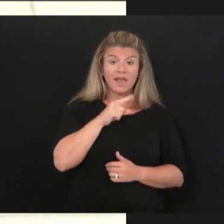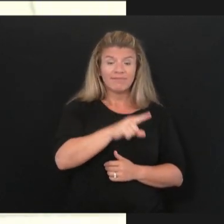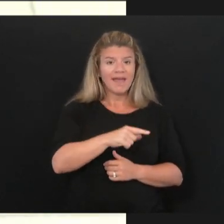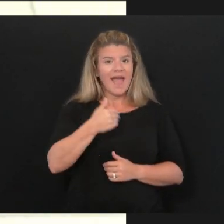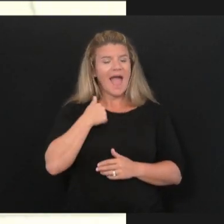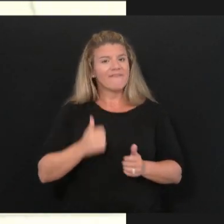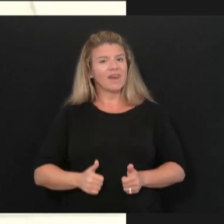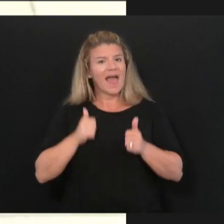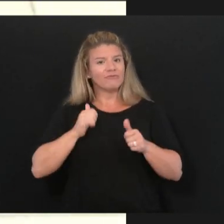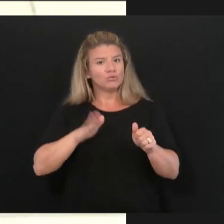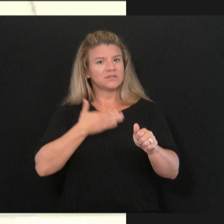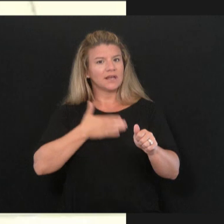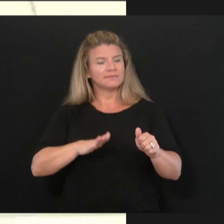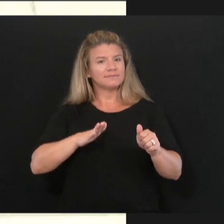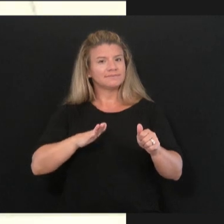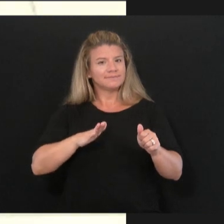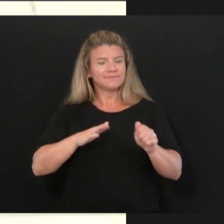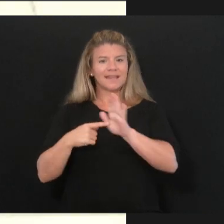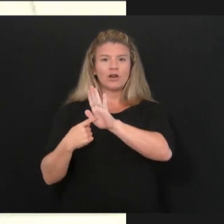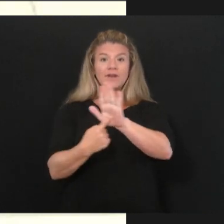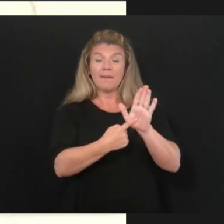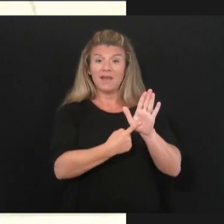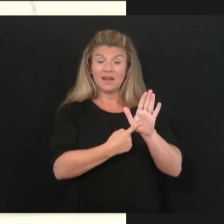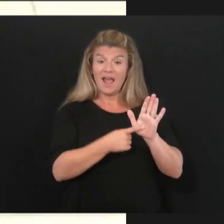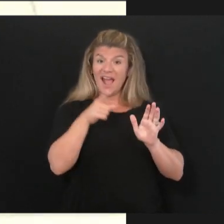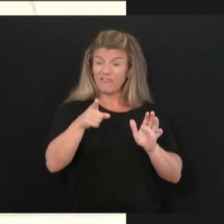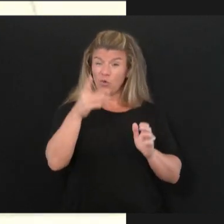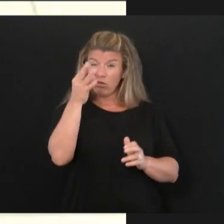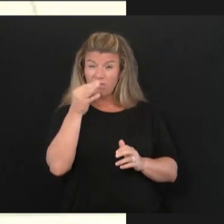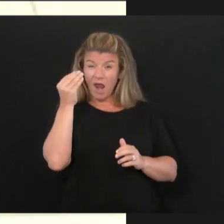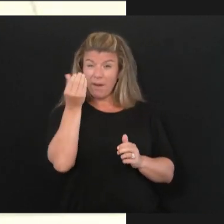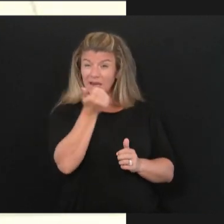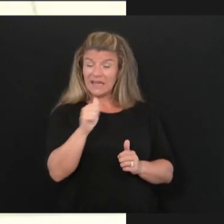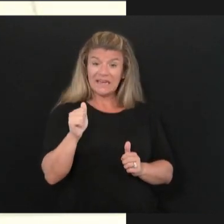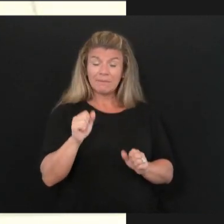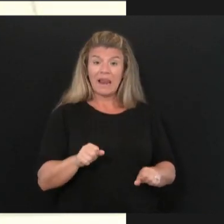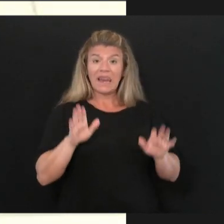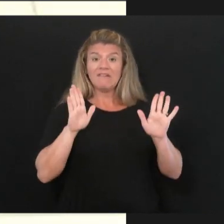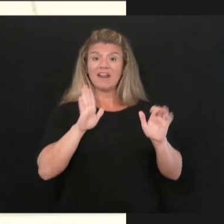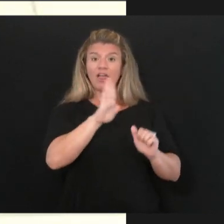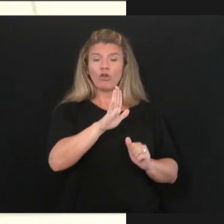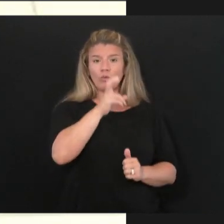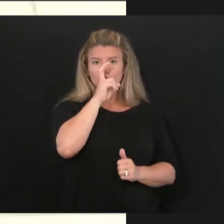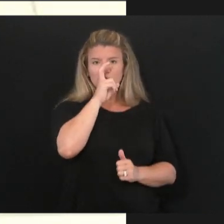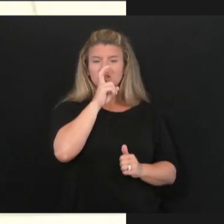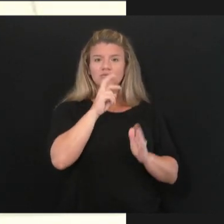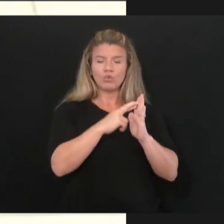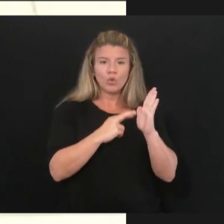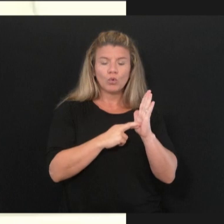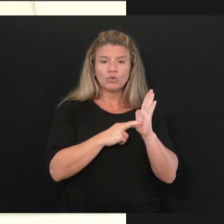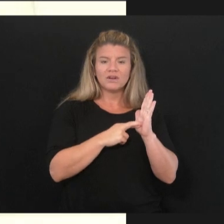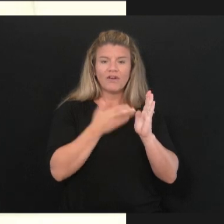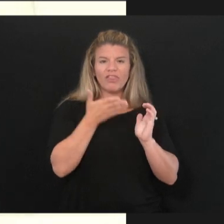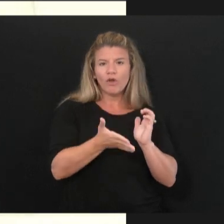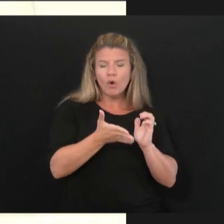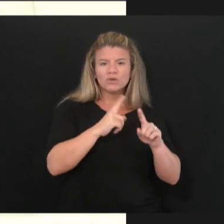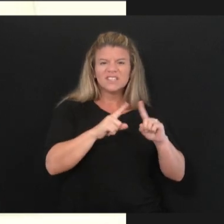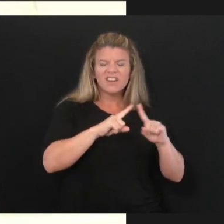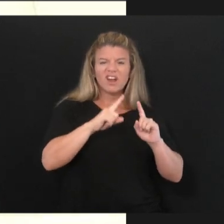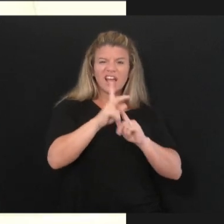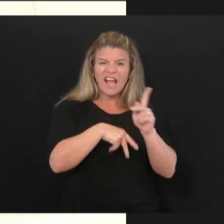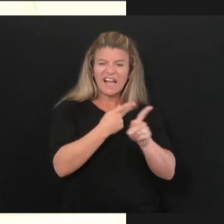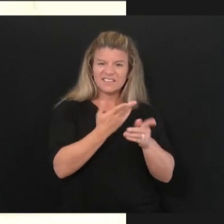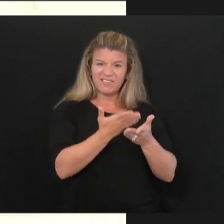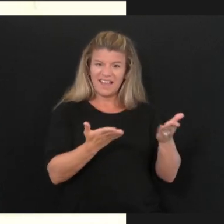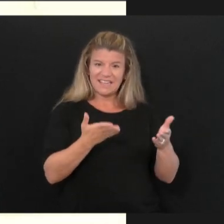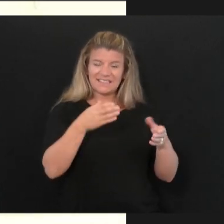music and live entertainment? Has any thought been given to lifting the restrictions on those types of things for those